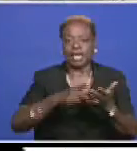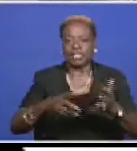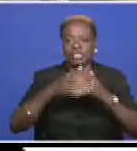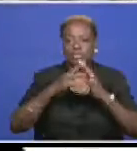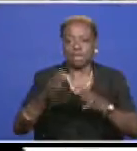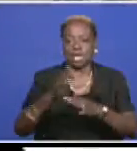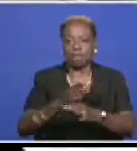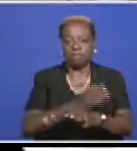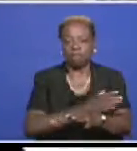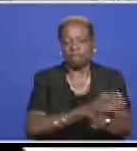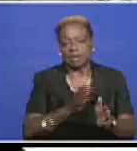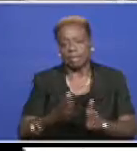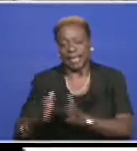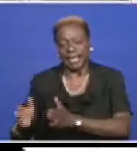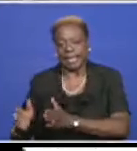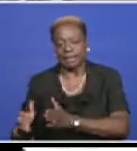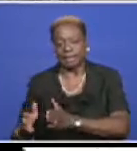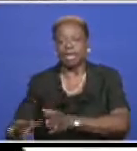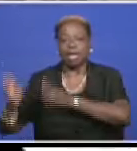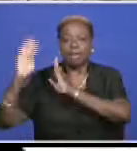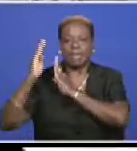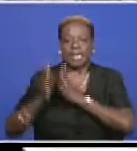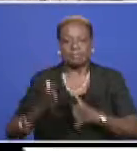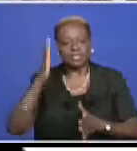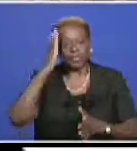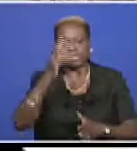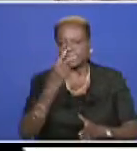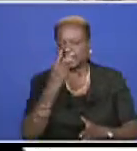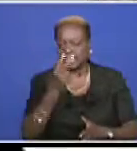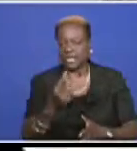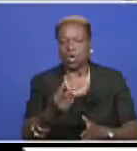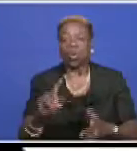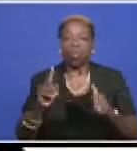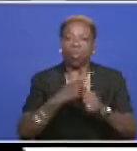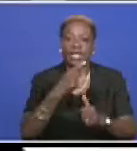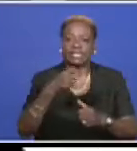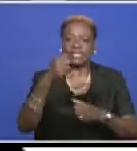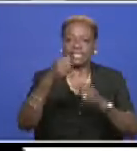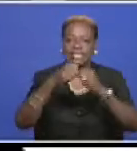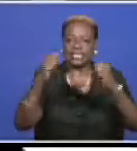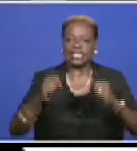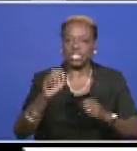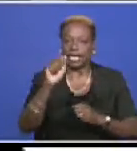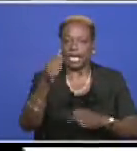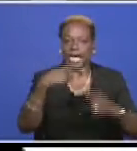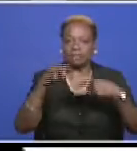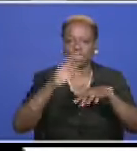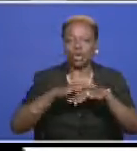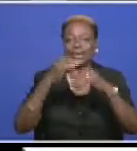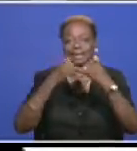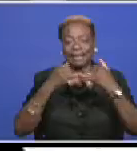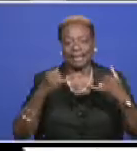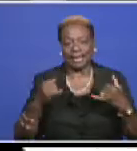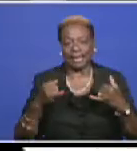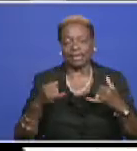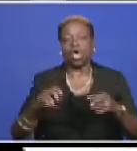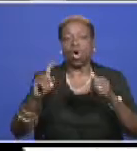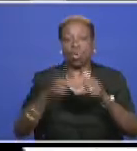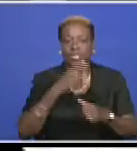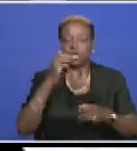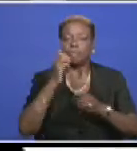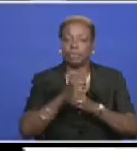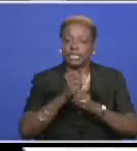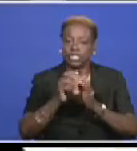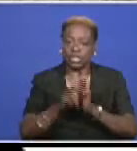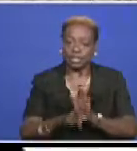plan. Bahamians will be starting to see a relief once Station A comes online. It's a brand new power plant, which we expect, once it's operational, to